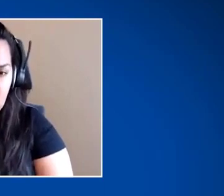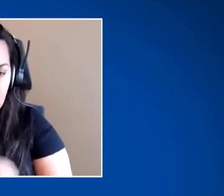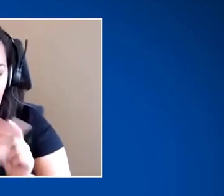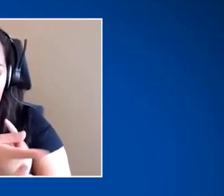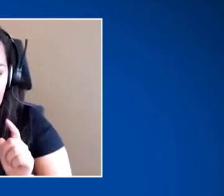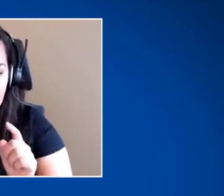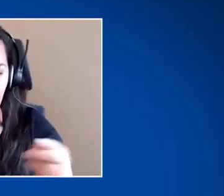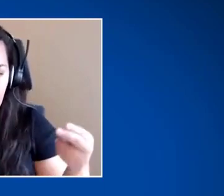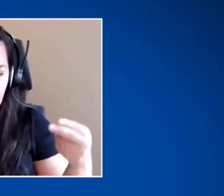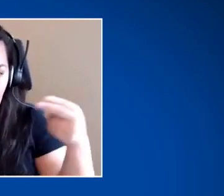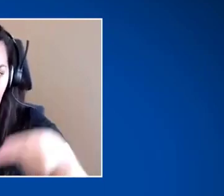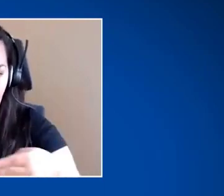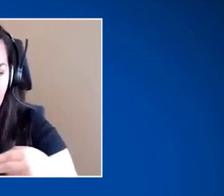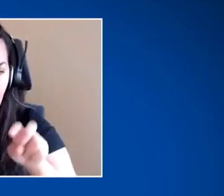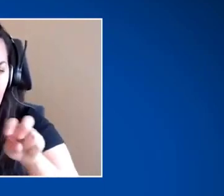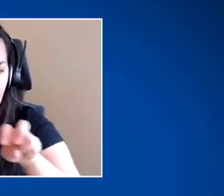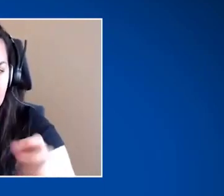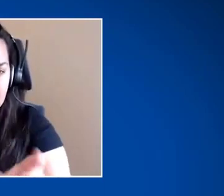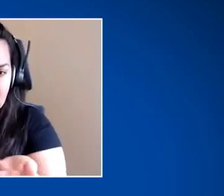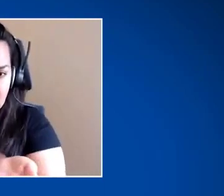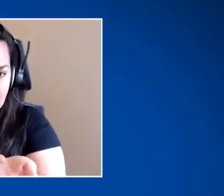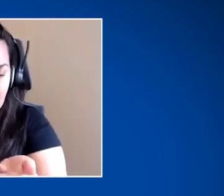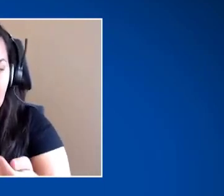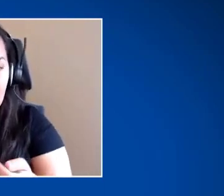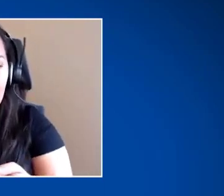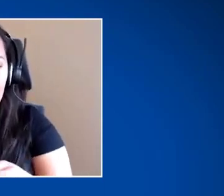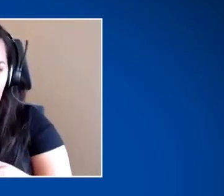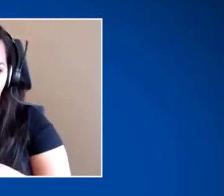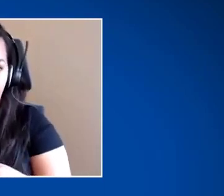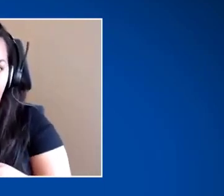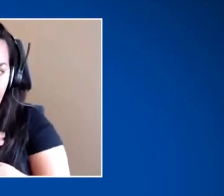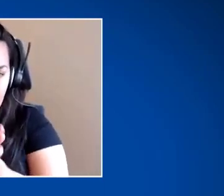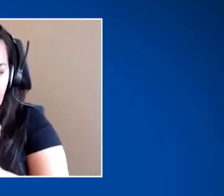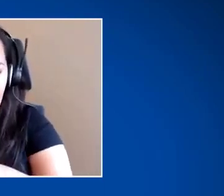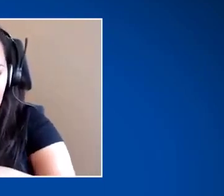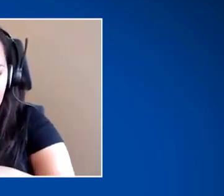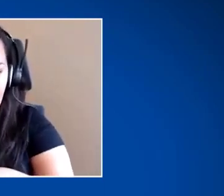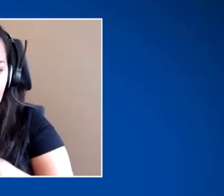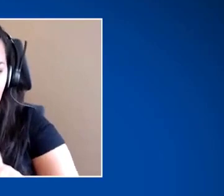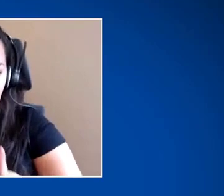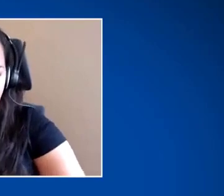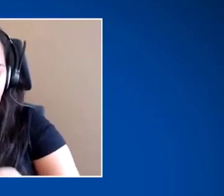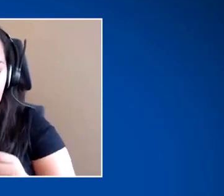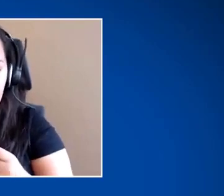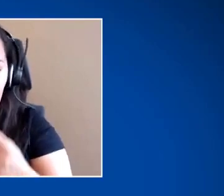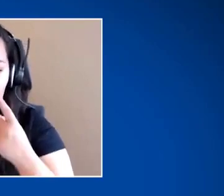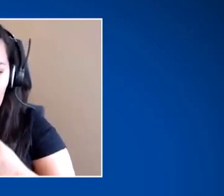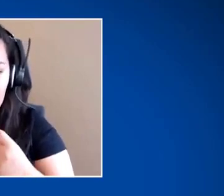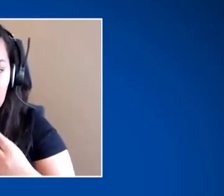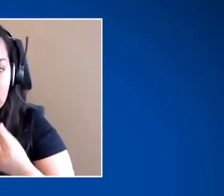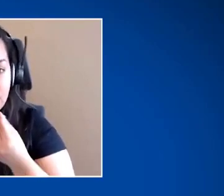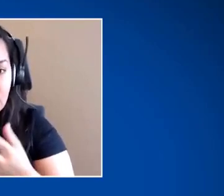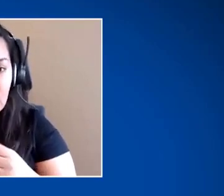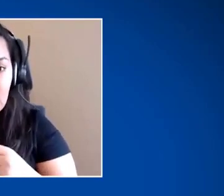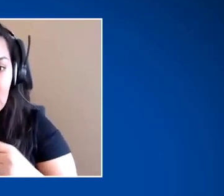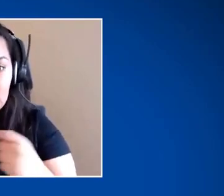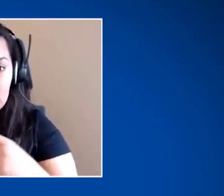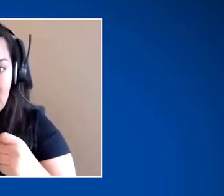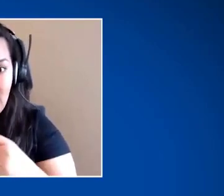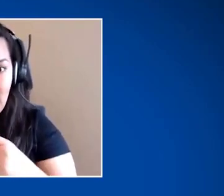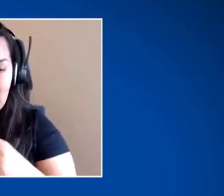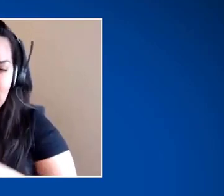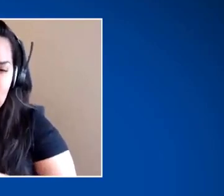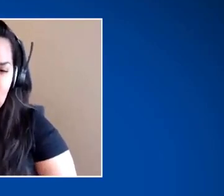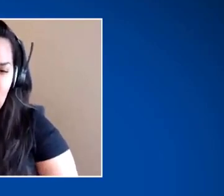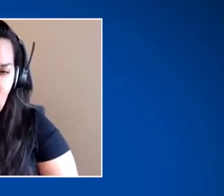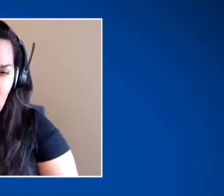panel, and we have plenty of time that we can address questions. Please note that the chat feature we've turned off, and you